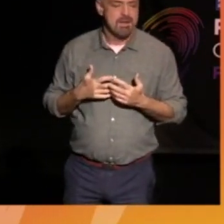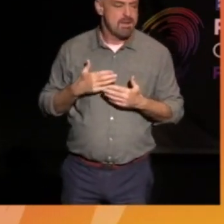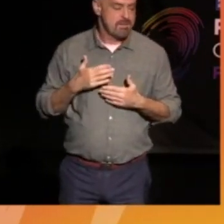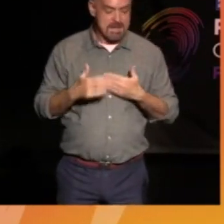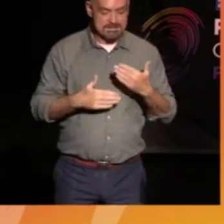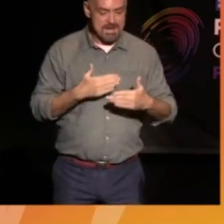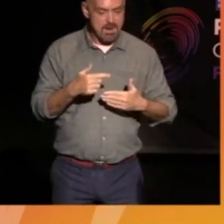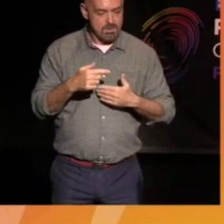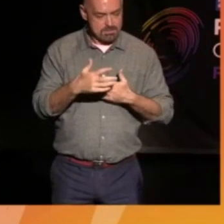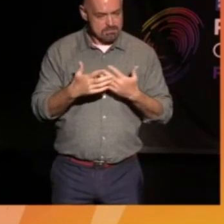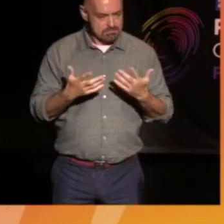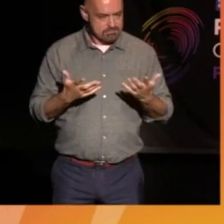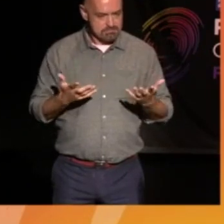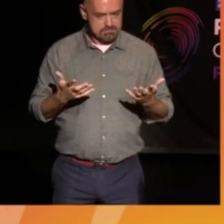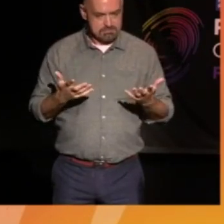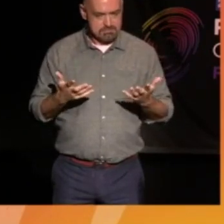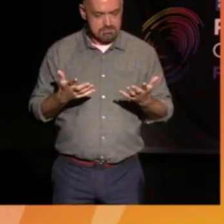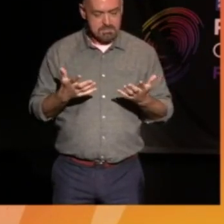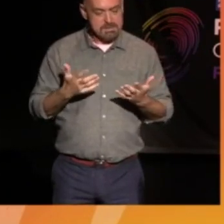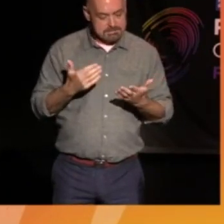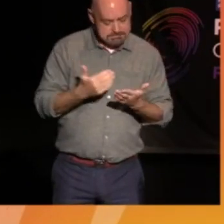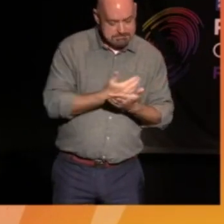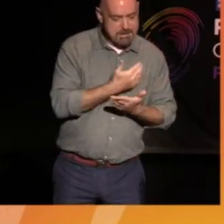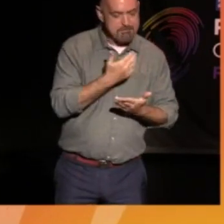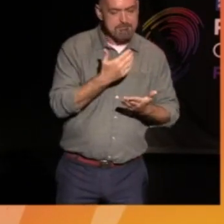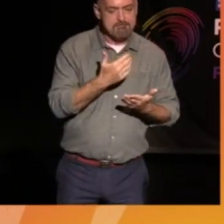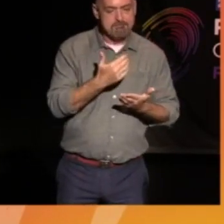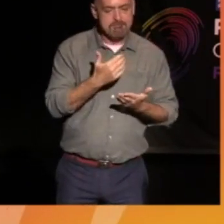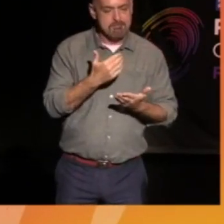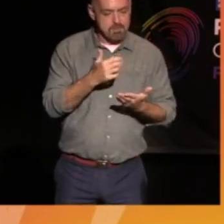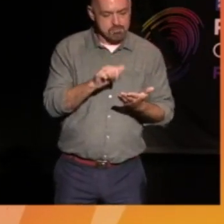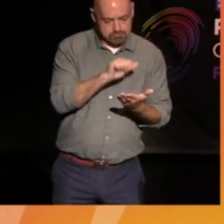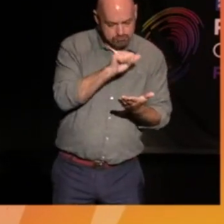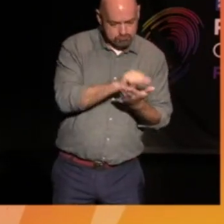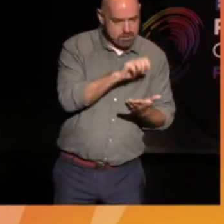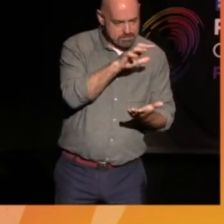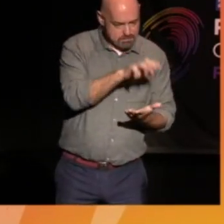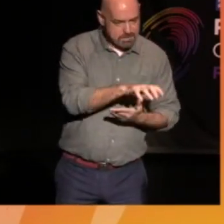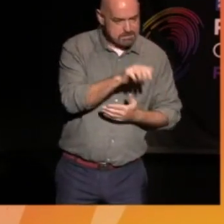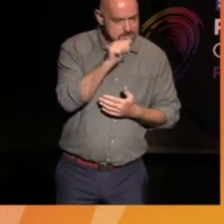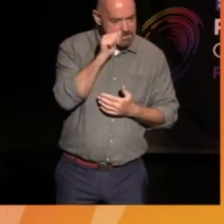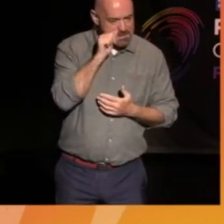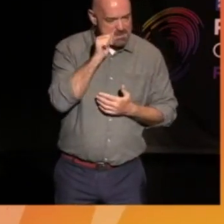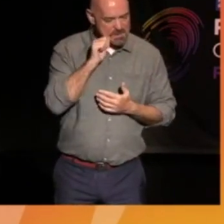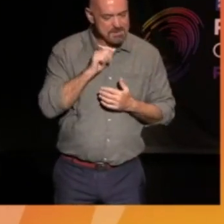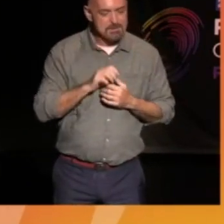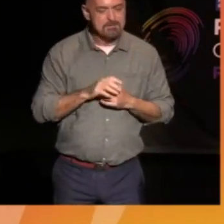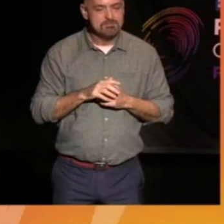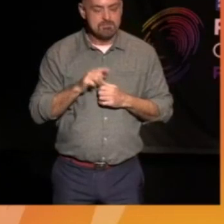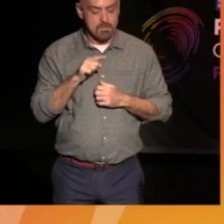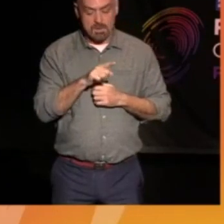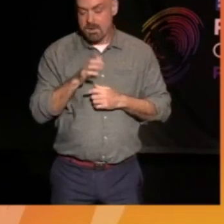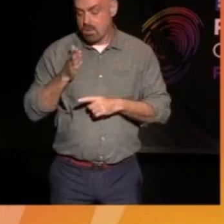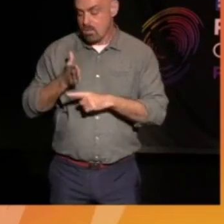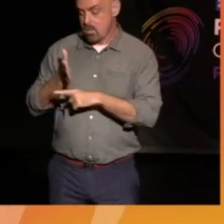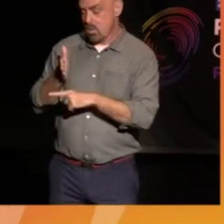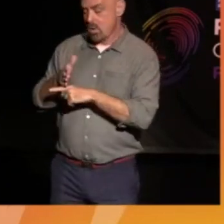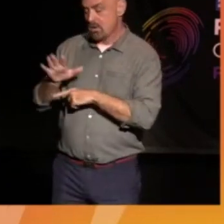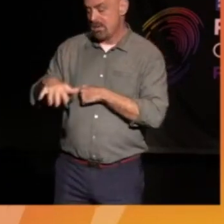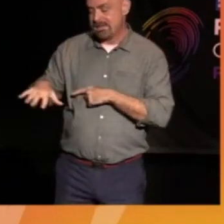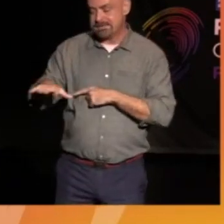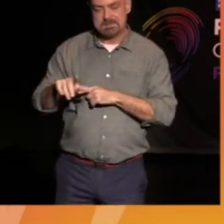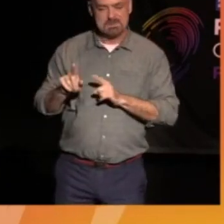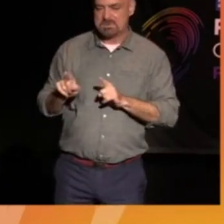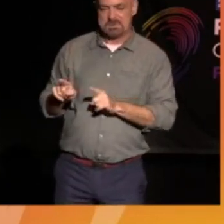we make them that they are safe, and they are a right place. They should the place they are working was not good for